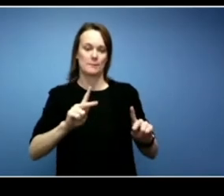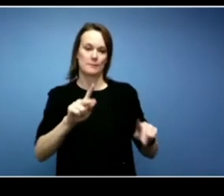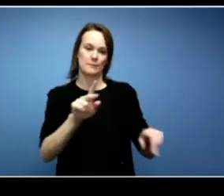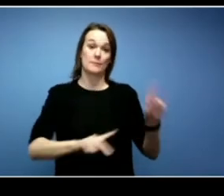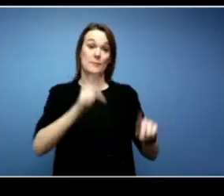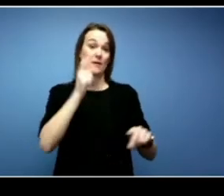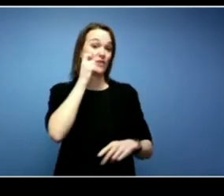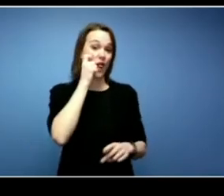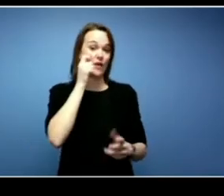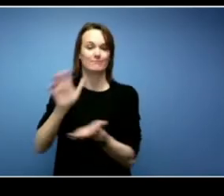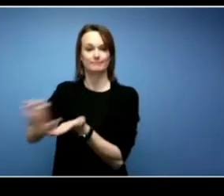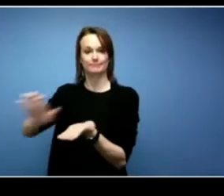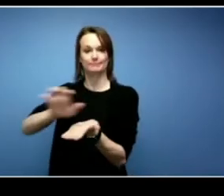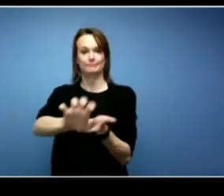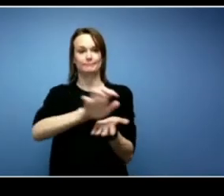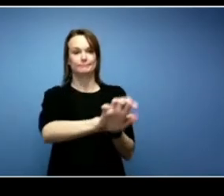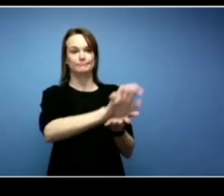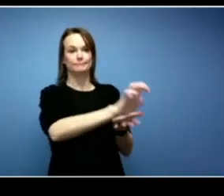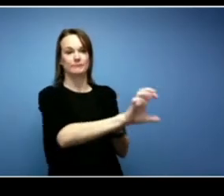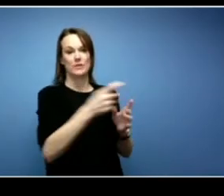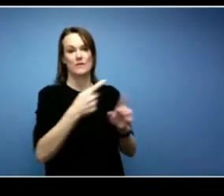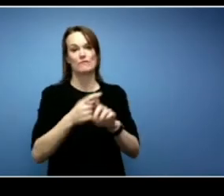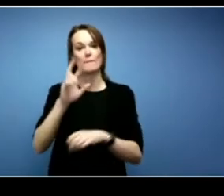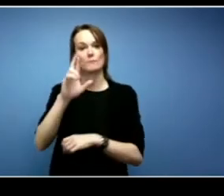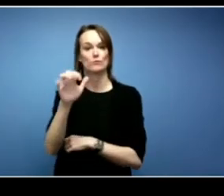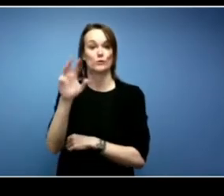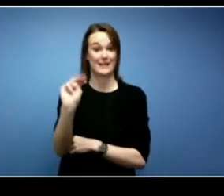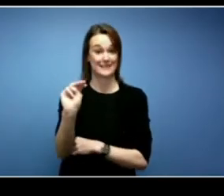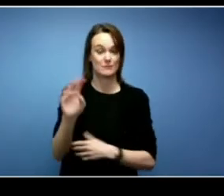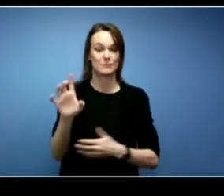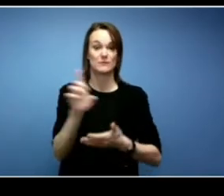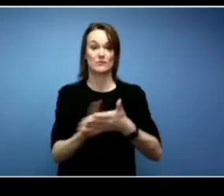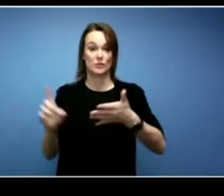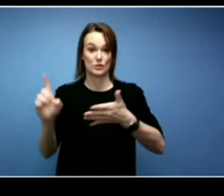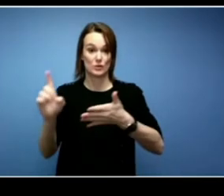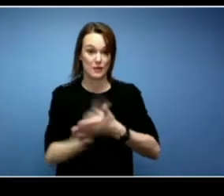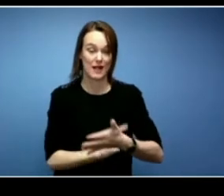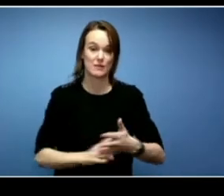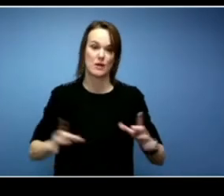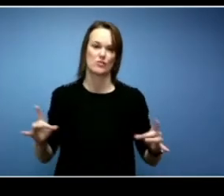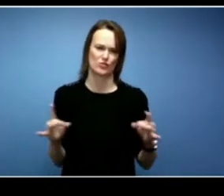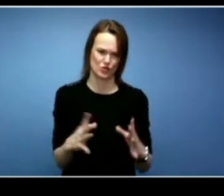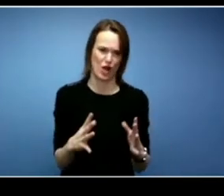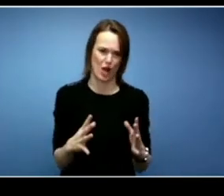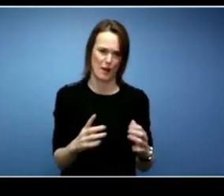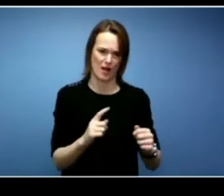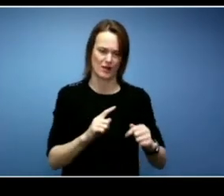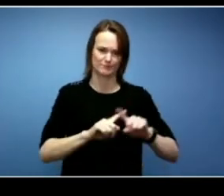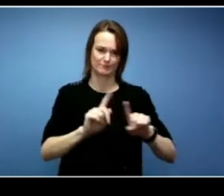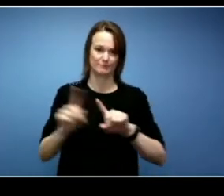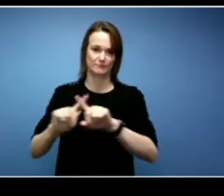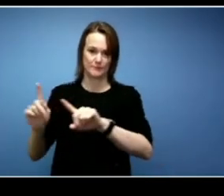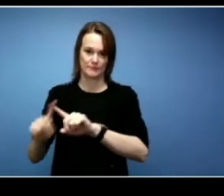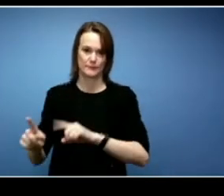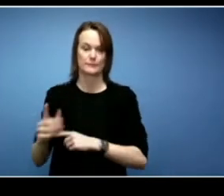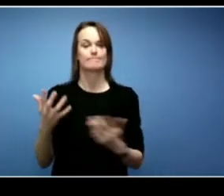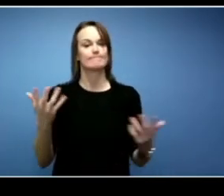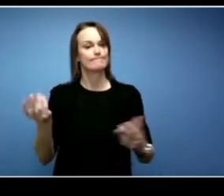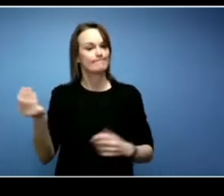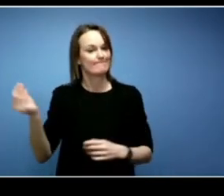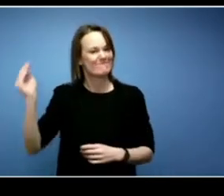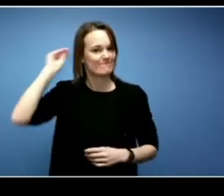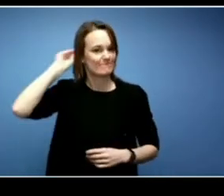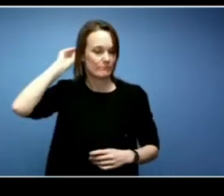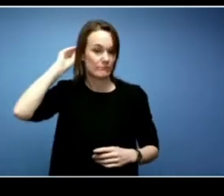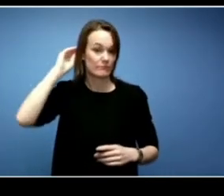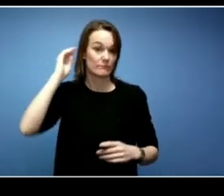disproportionately impacted by racism, discrimination, and related trauma. So please, let's keep this in mind as we work together to disrupt barriers